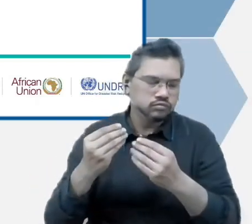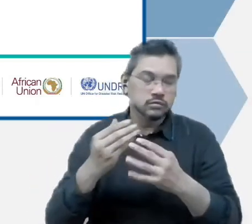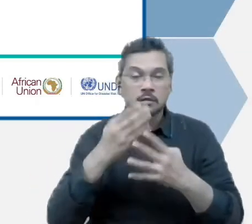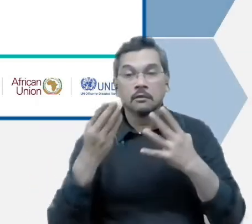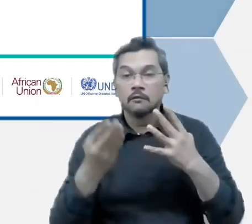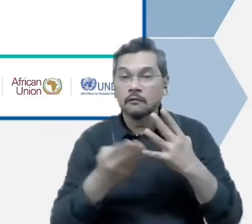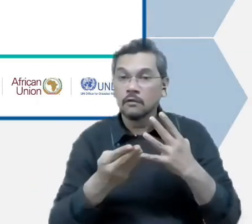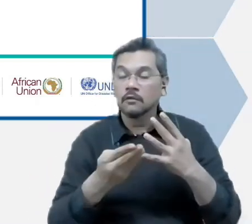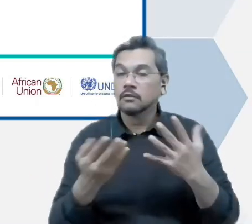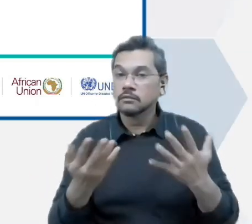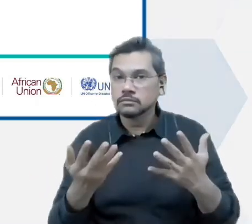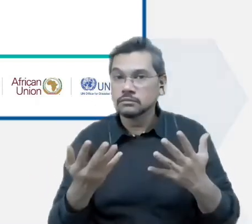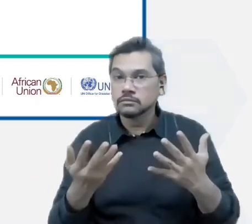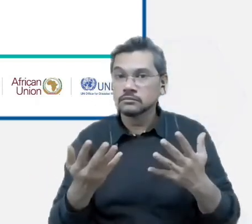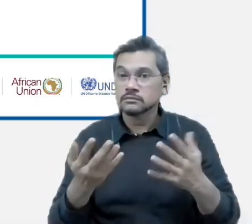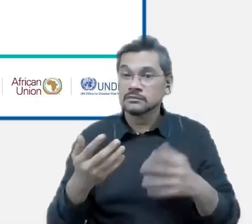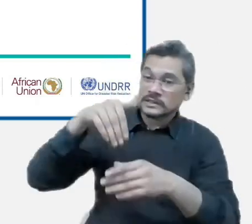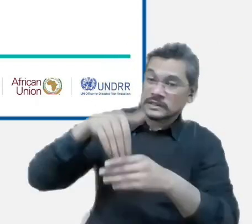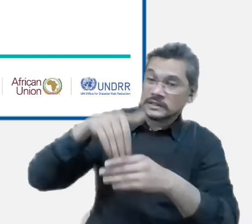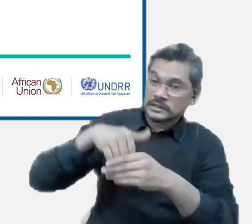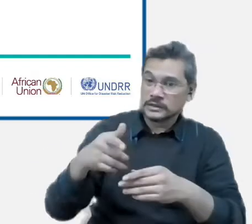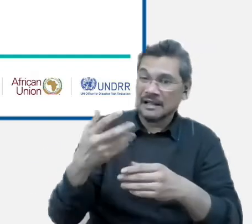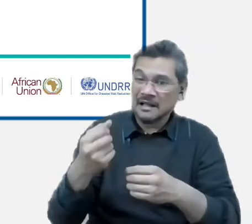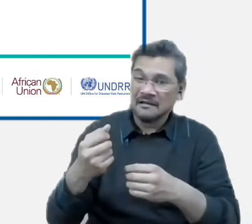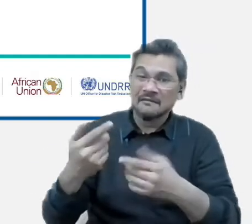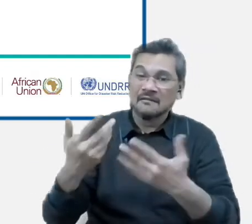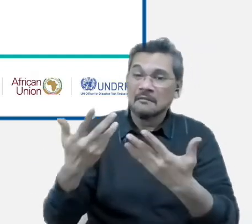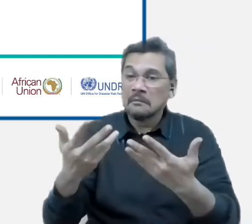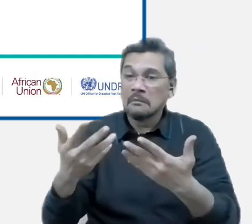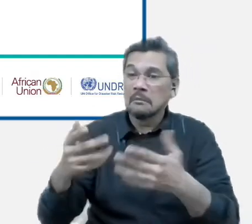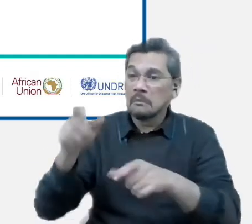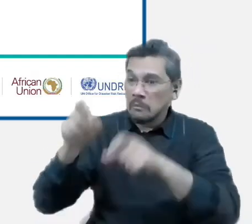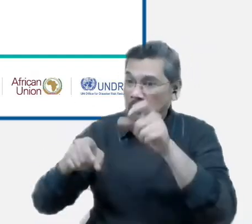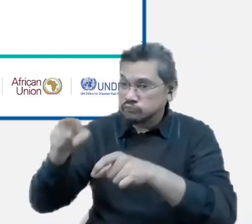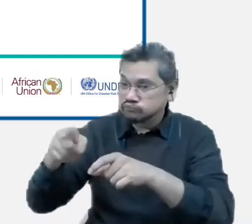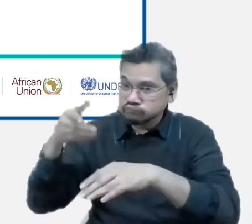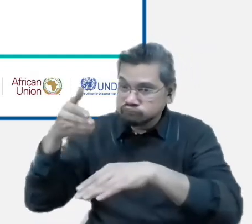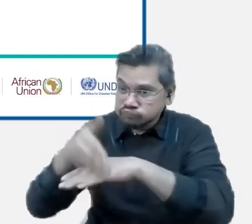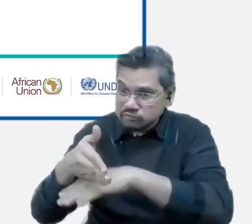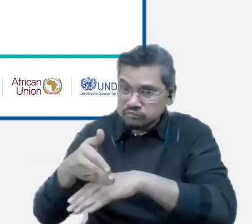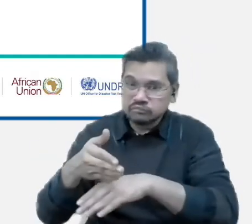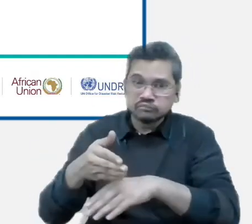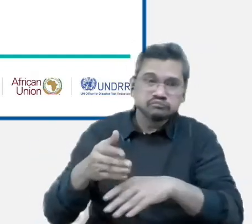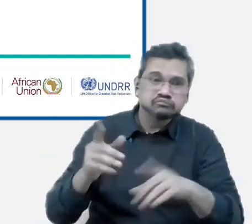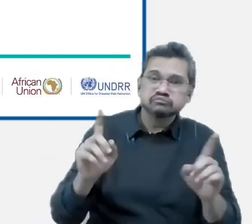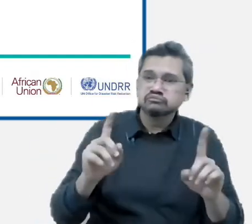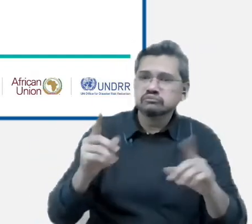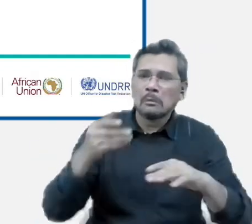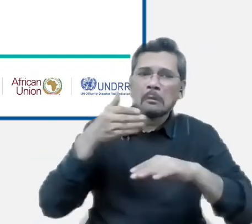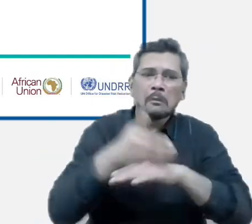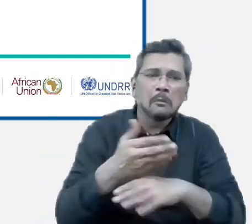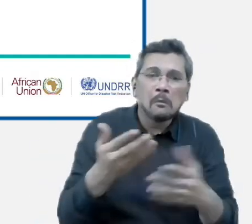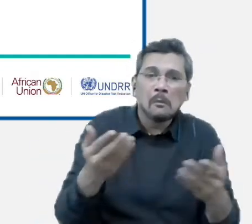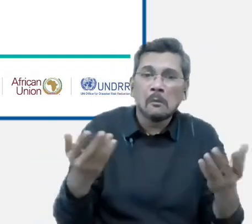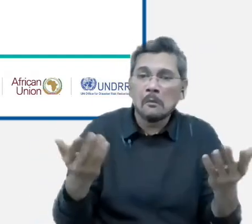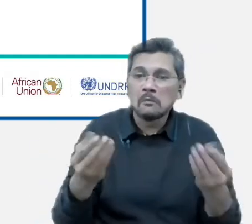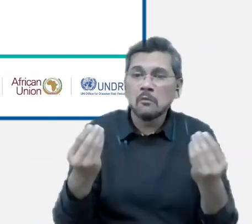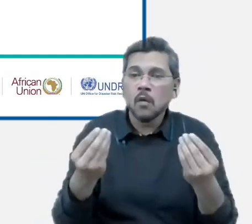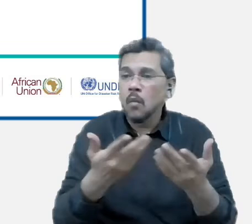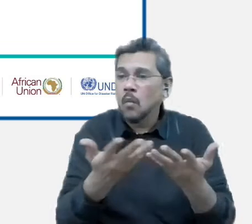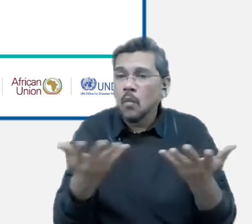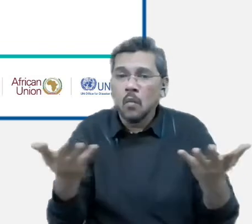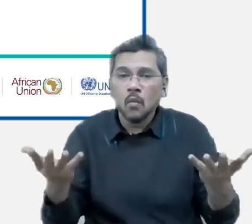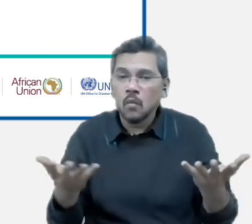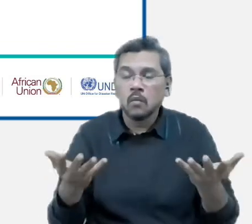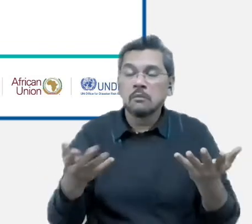What's exposed? Is it the population? Is it the key infrastructures, the crops, or what? That is, again, quite important. That's why